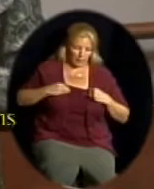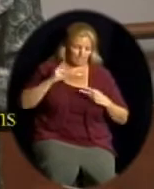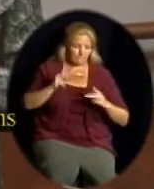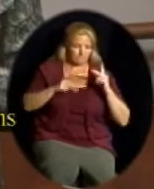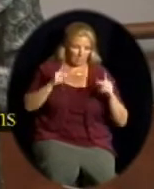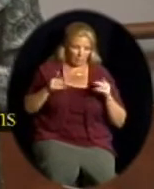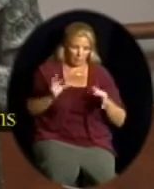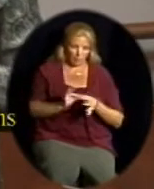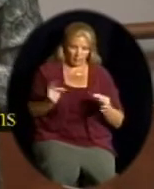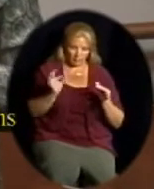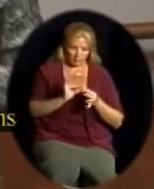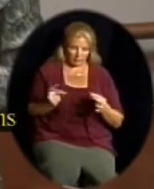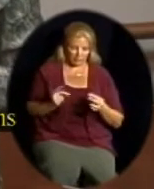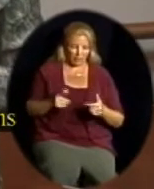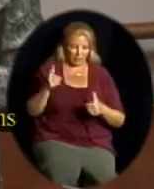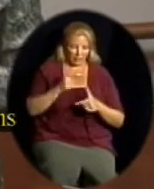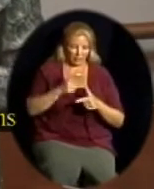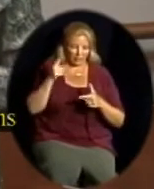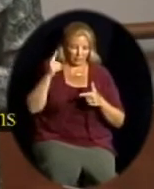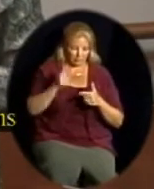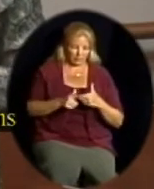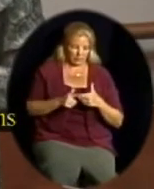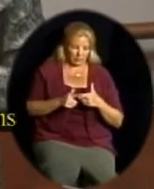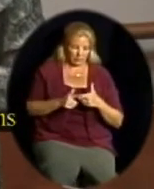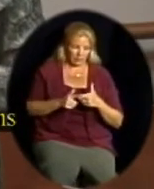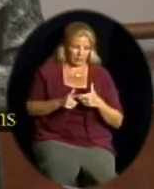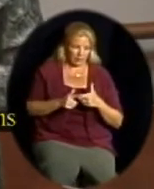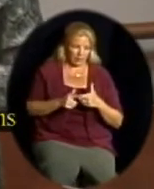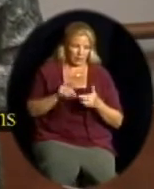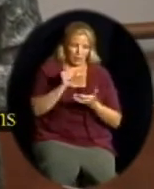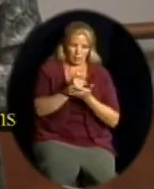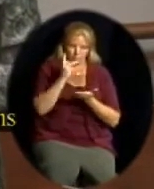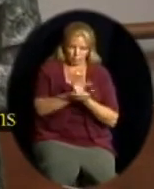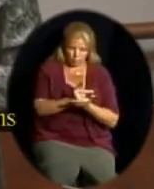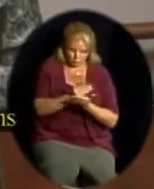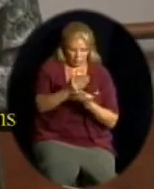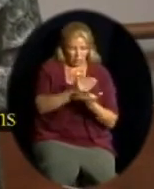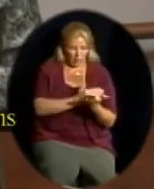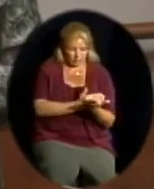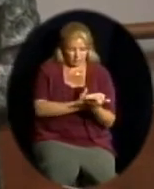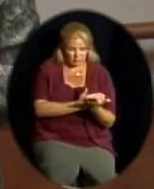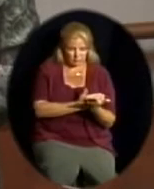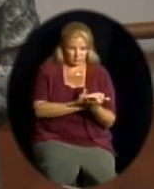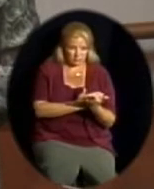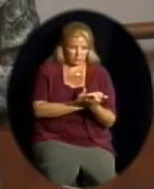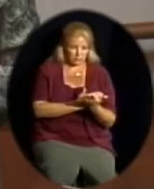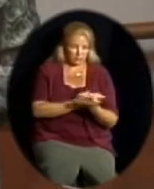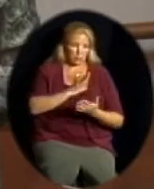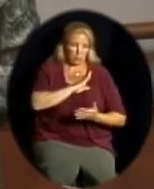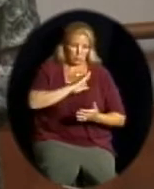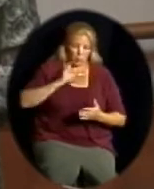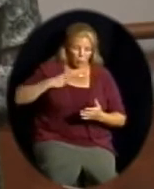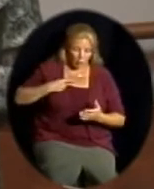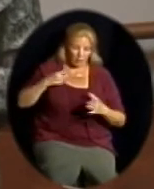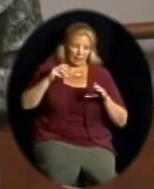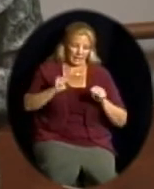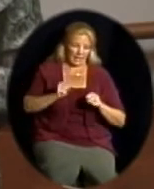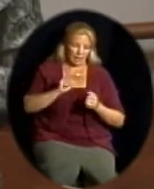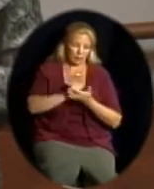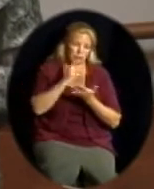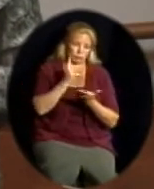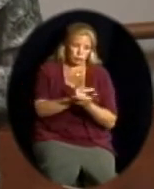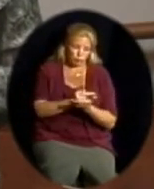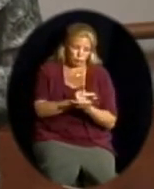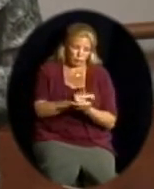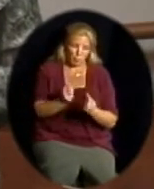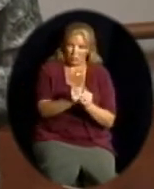the consent agenda. The agenda items represent matters that the board may approve without detailed discussion. They